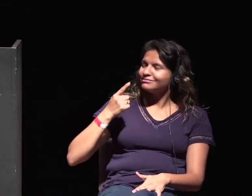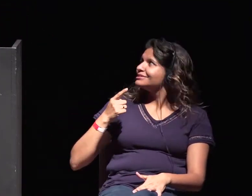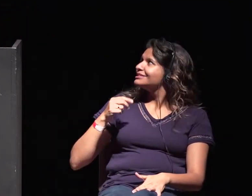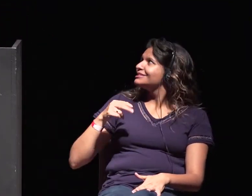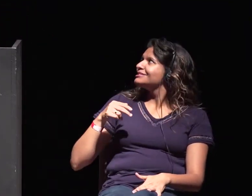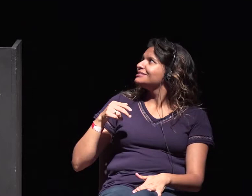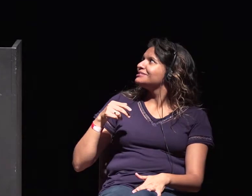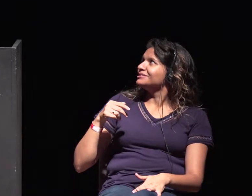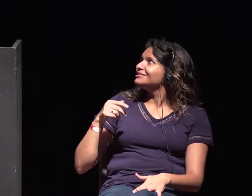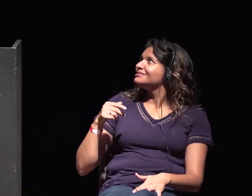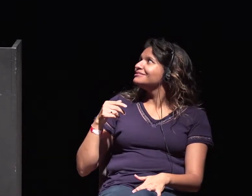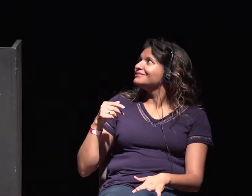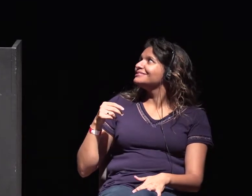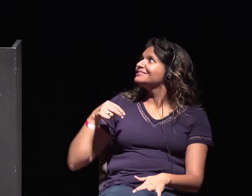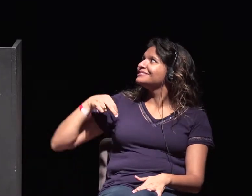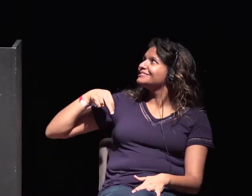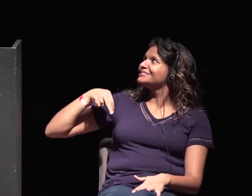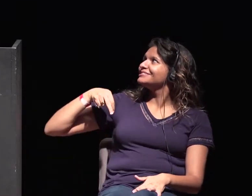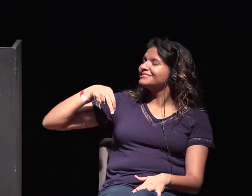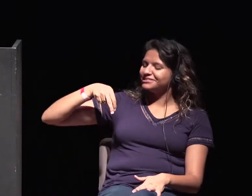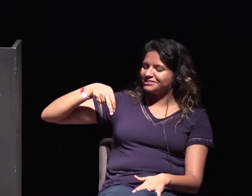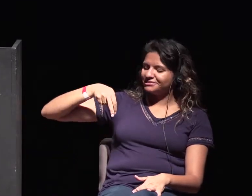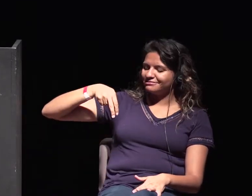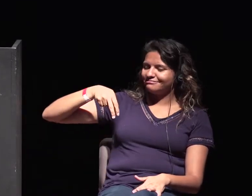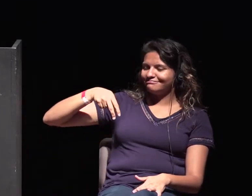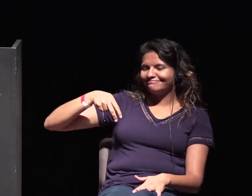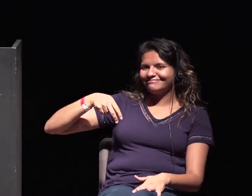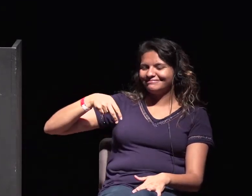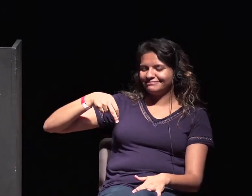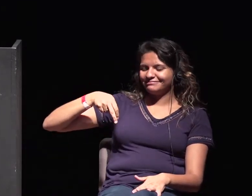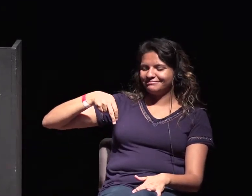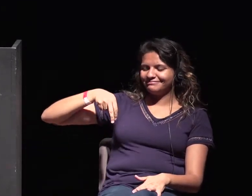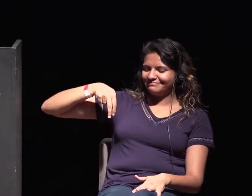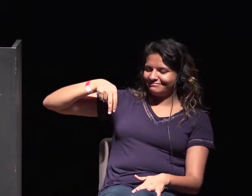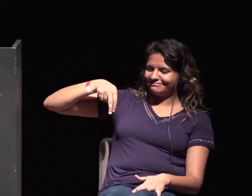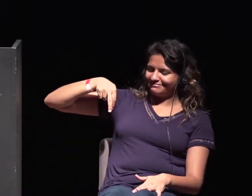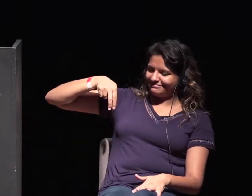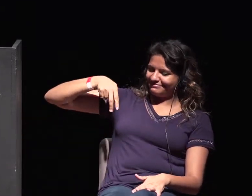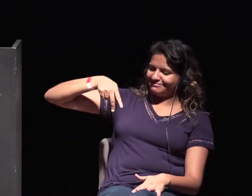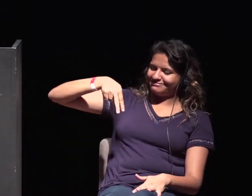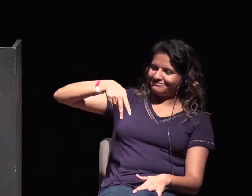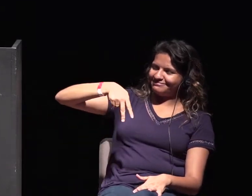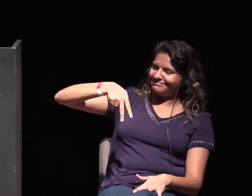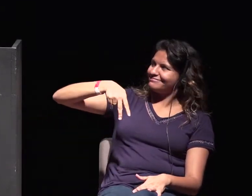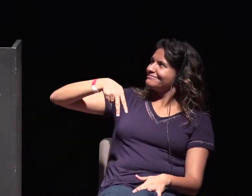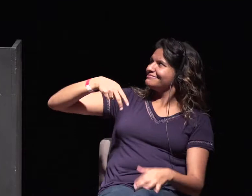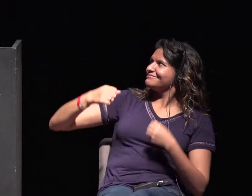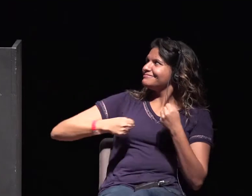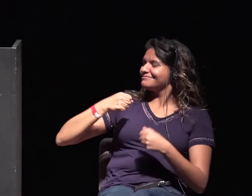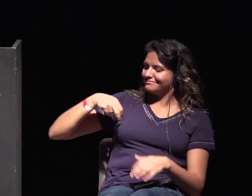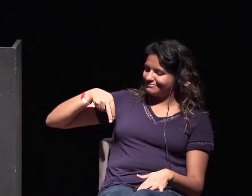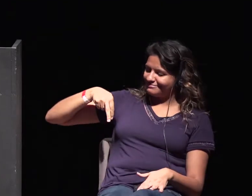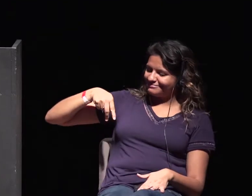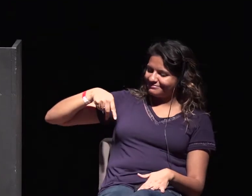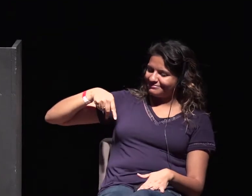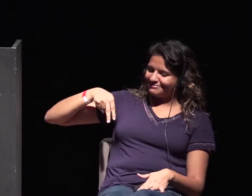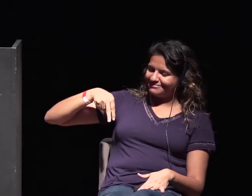Is there a sign that's different? What's running? And what's jogging?